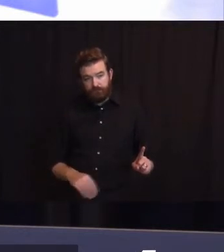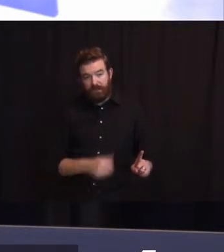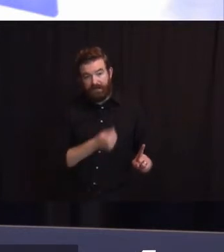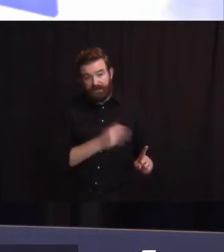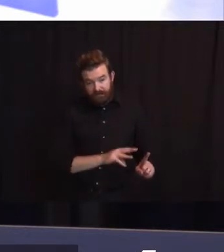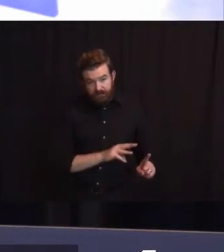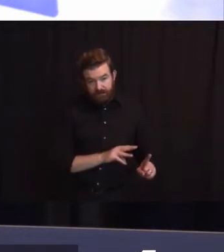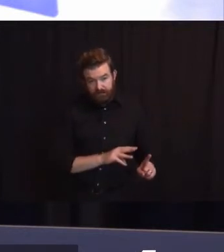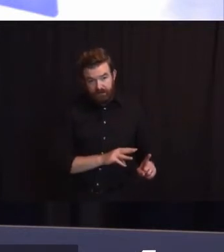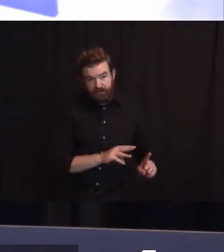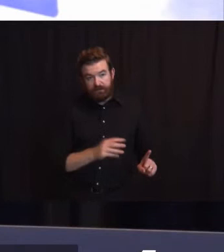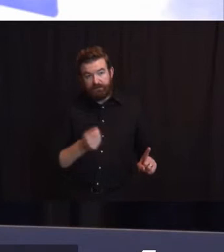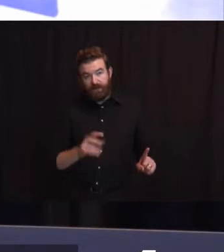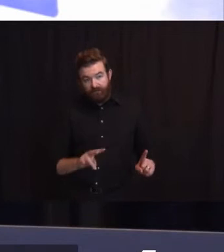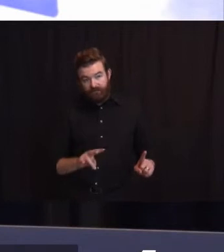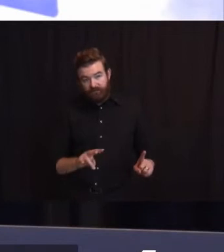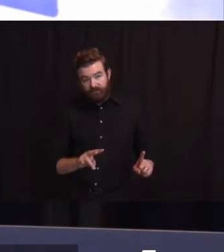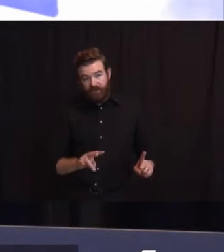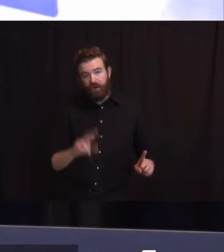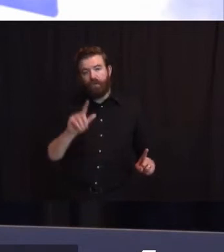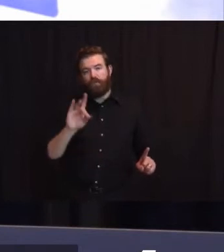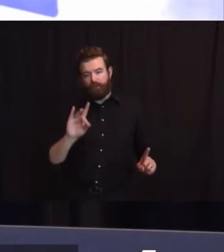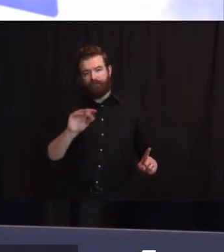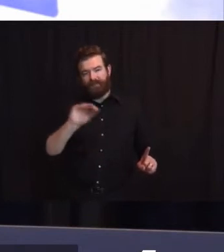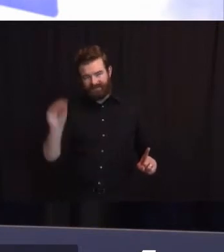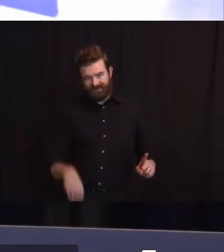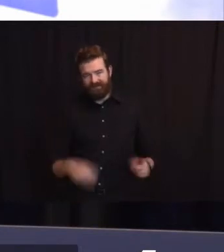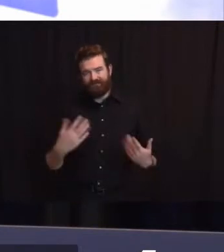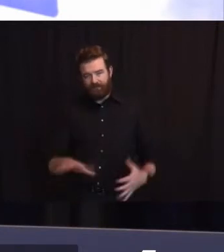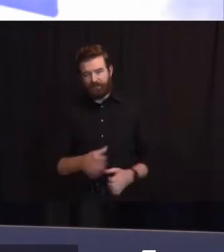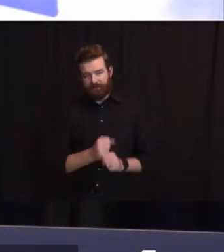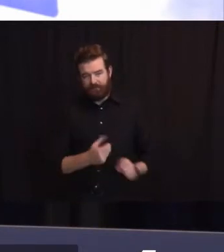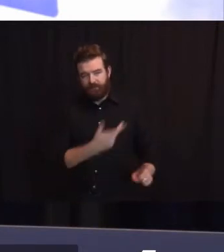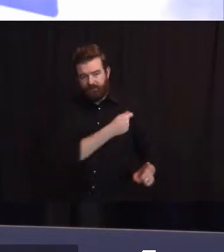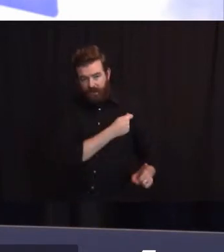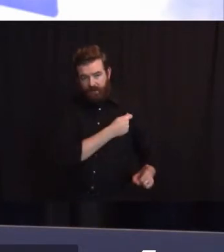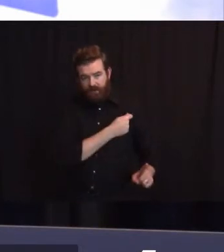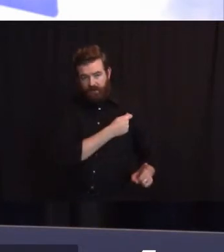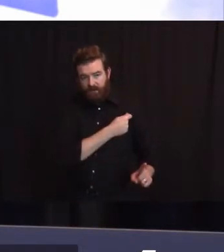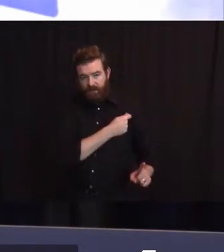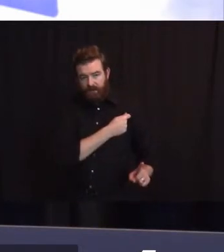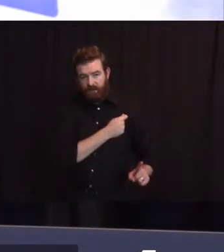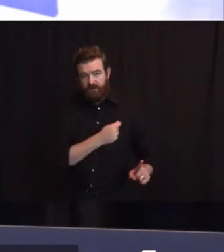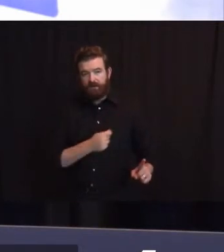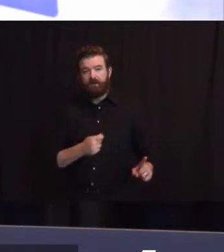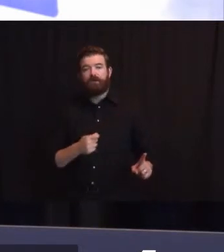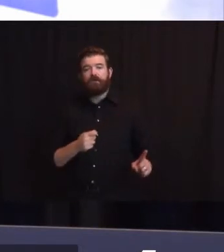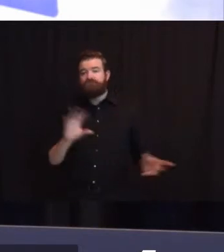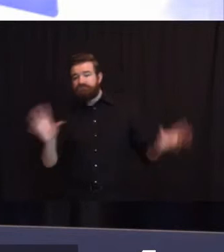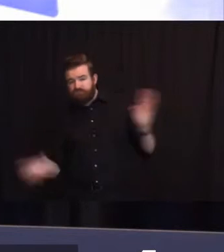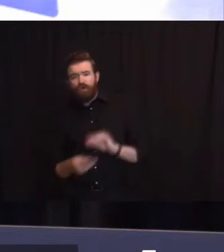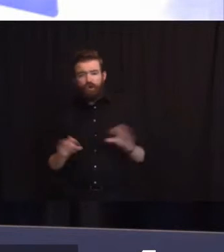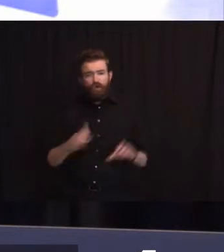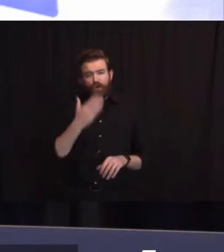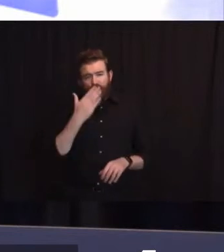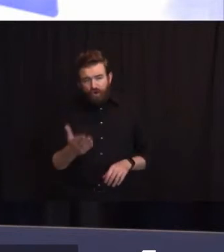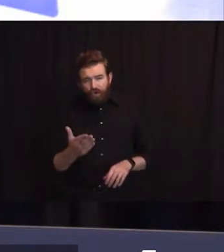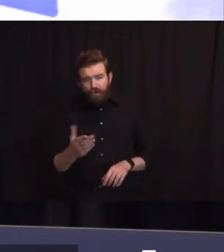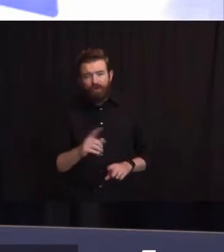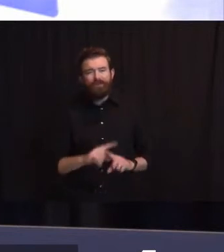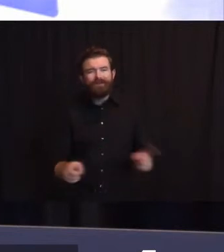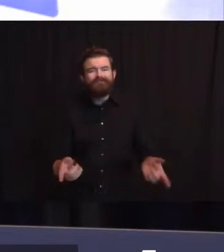and 17 years of age. So although we are doing well overall, we do need vaccination uptake to increase in our